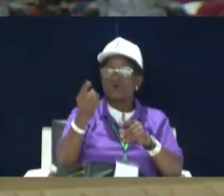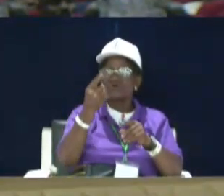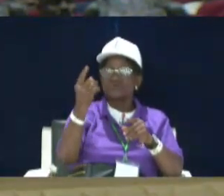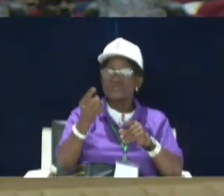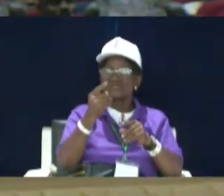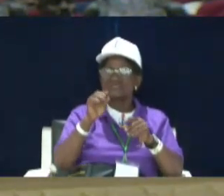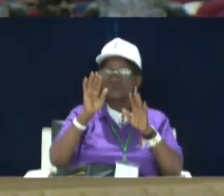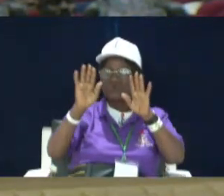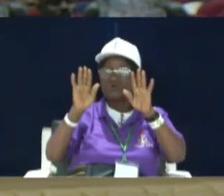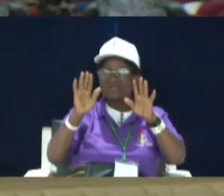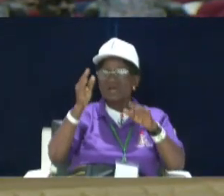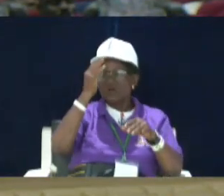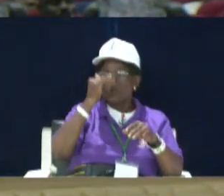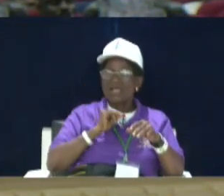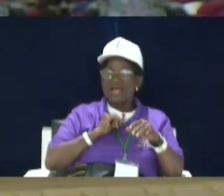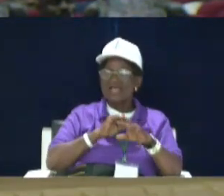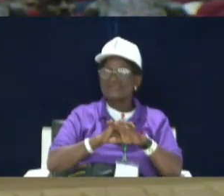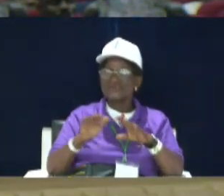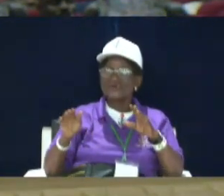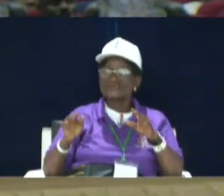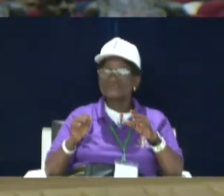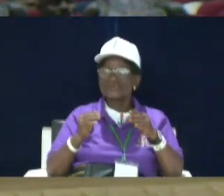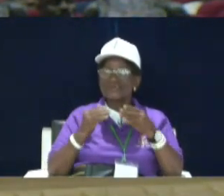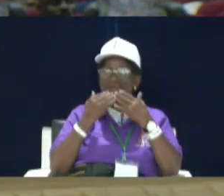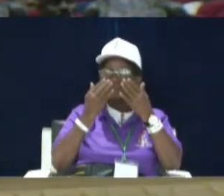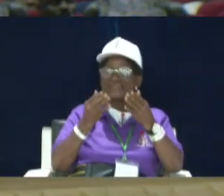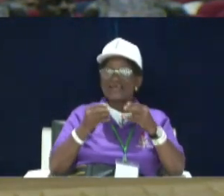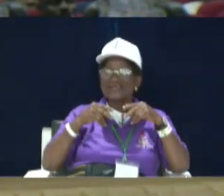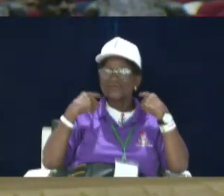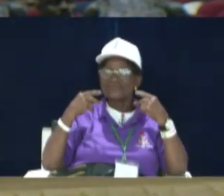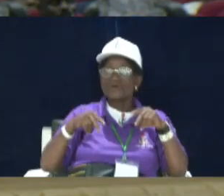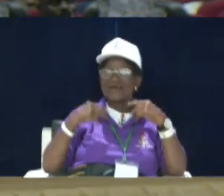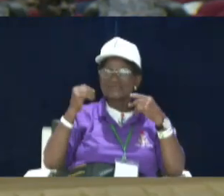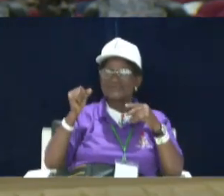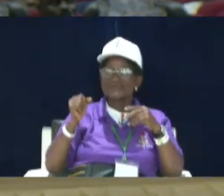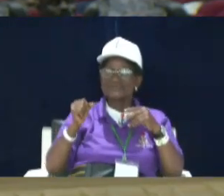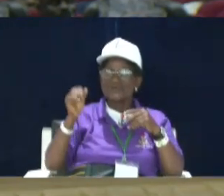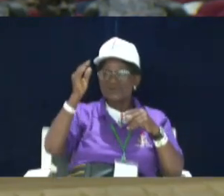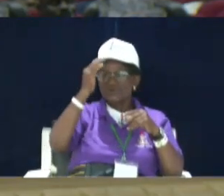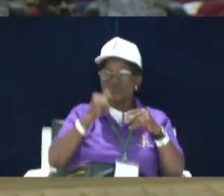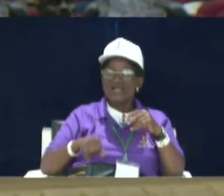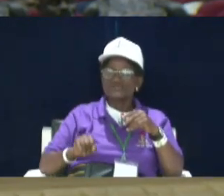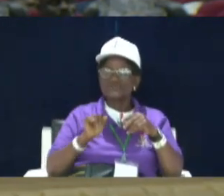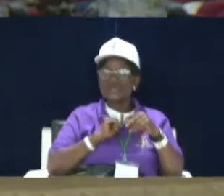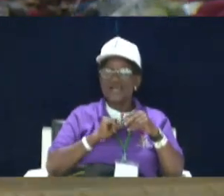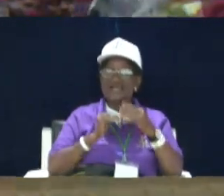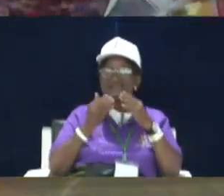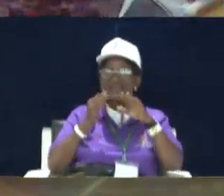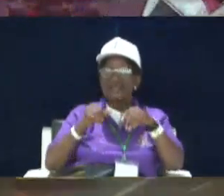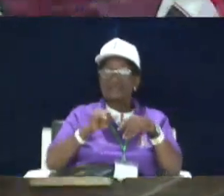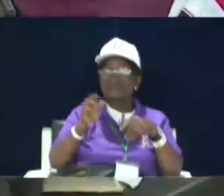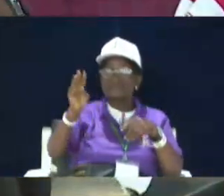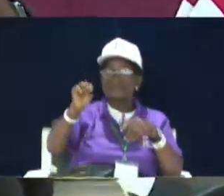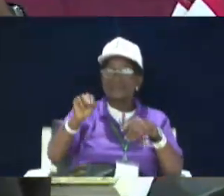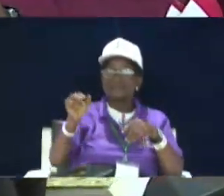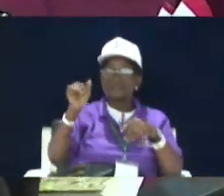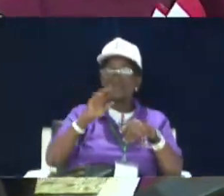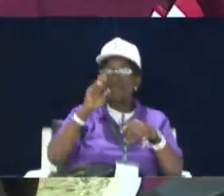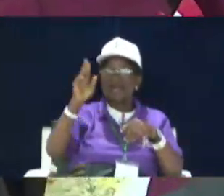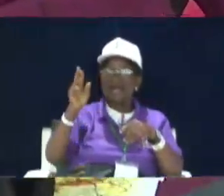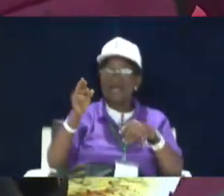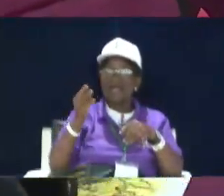pastors. Why should I thank them? They are the ones celebrating. The convention is